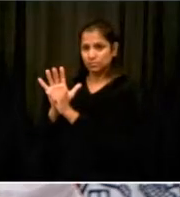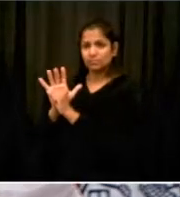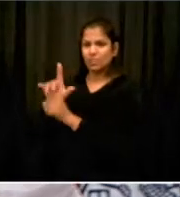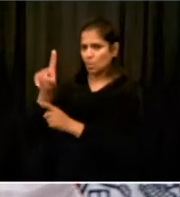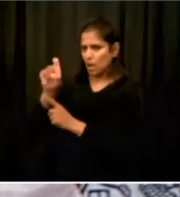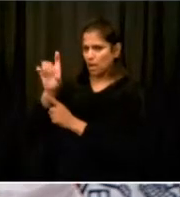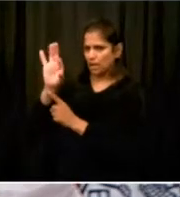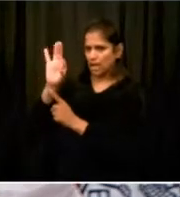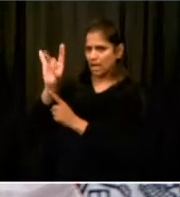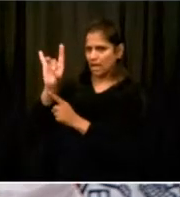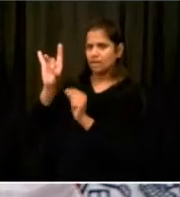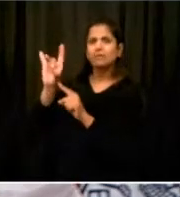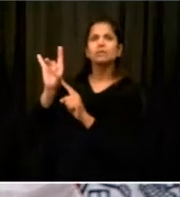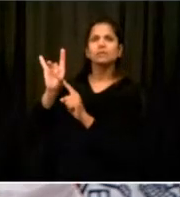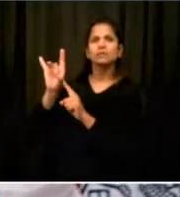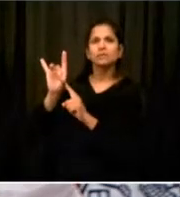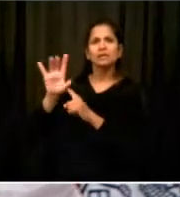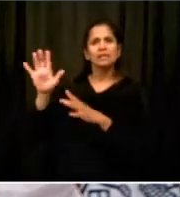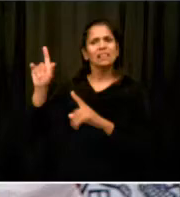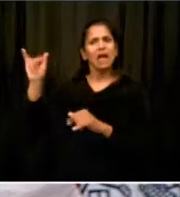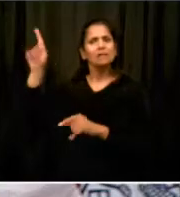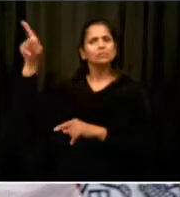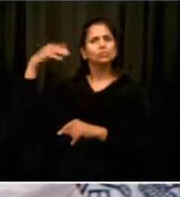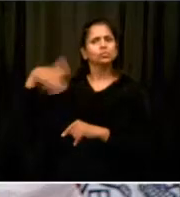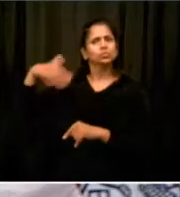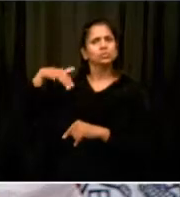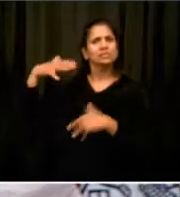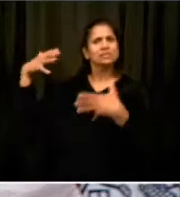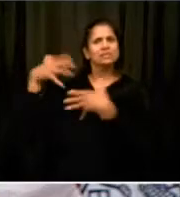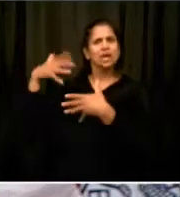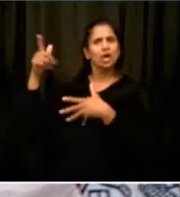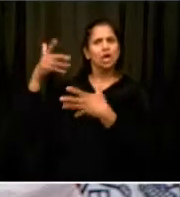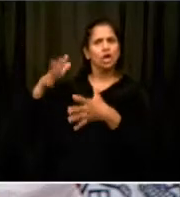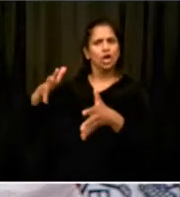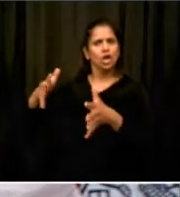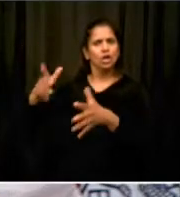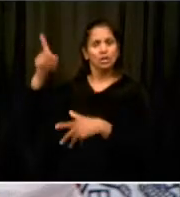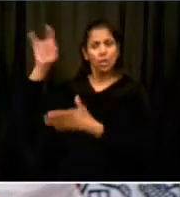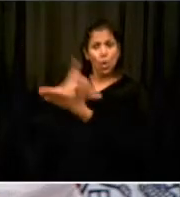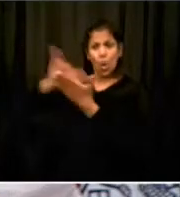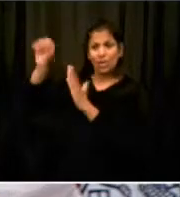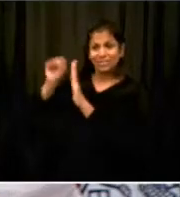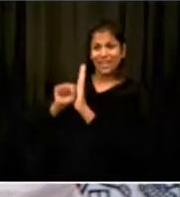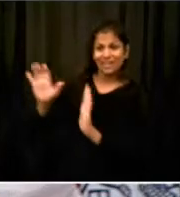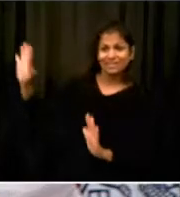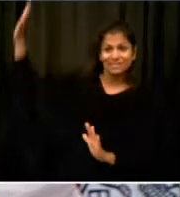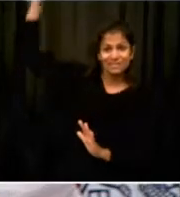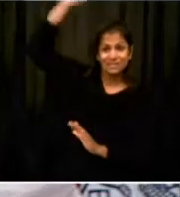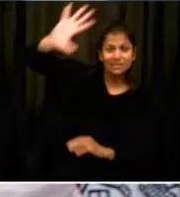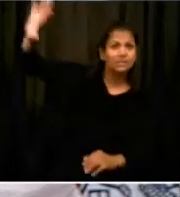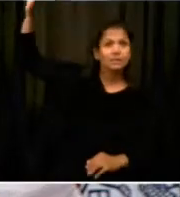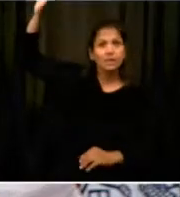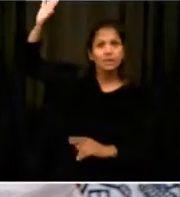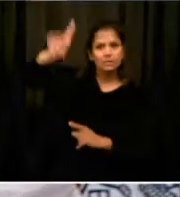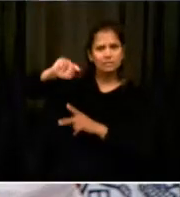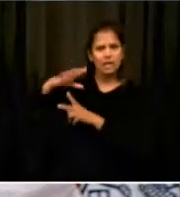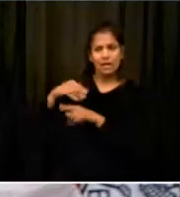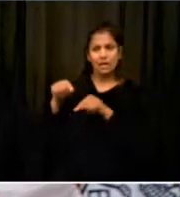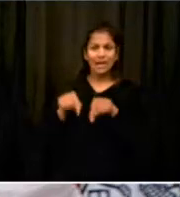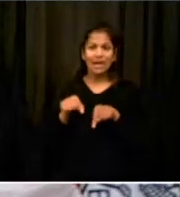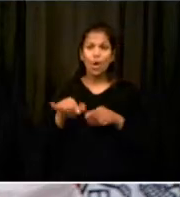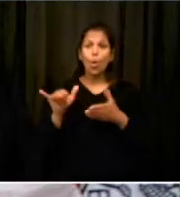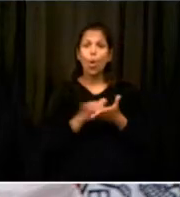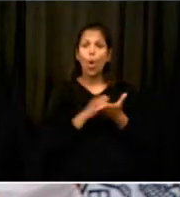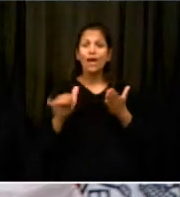because the vast majority of New Yorkers are doing the right thing. The vast majority of restaurant and bar owners are doing the right thing. The vast majority of their patrons are doing the right thing. There's